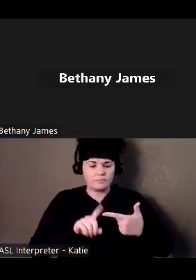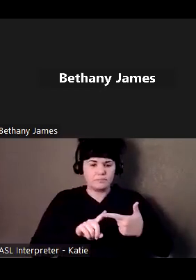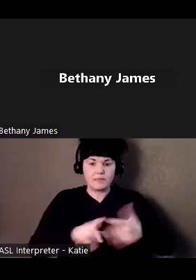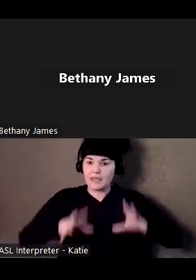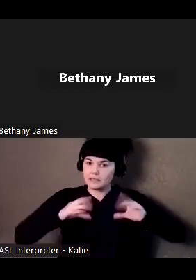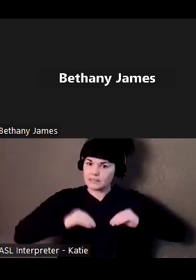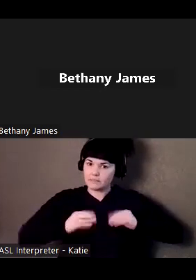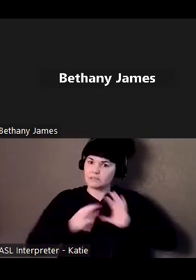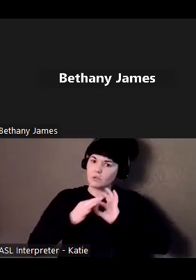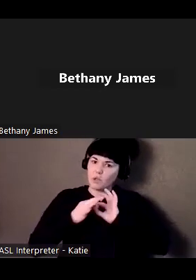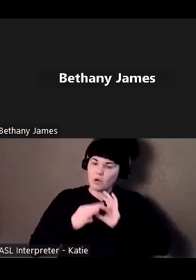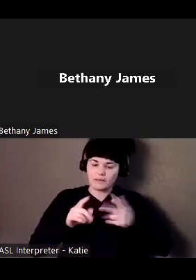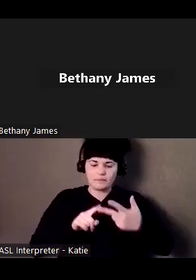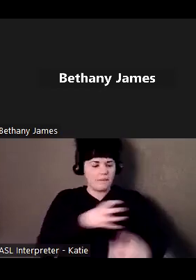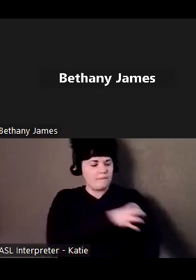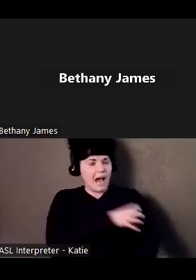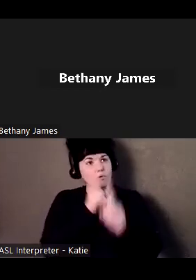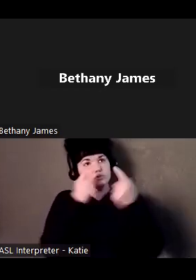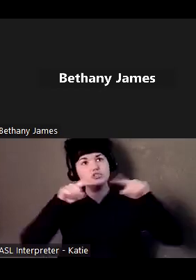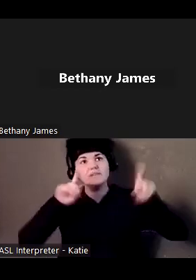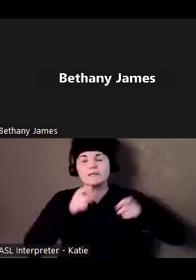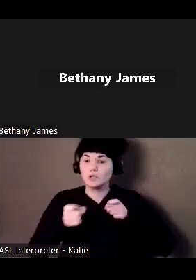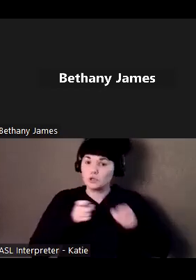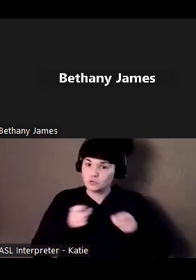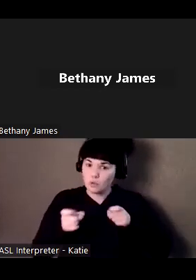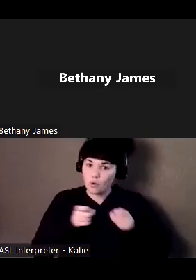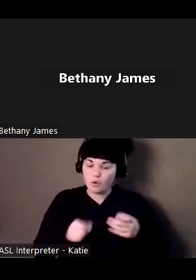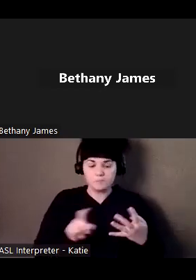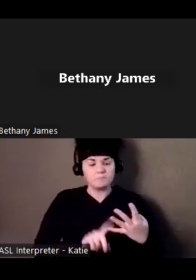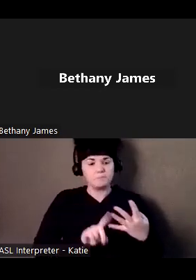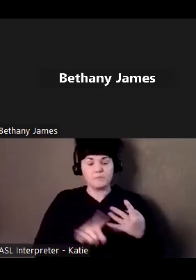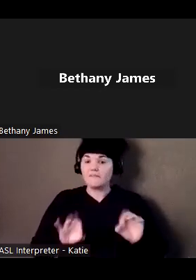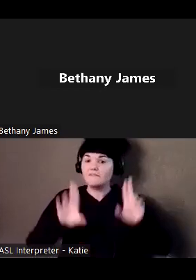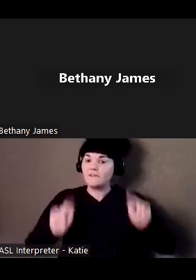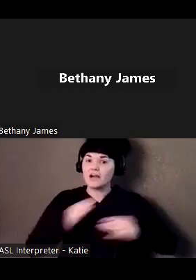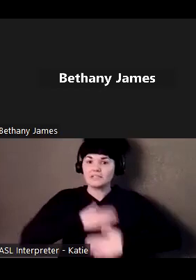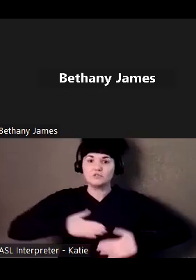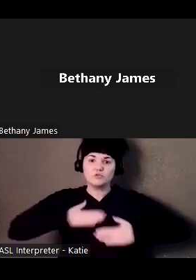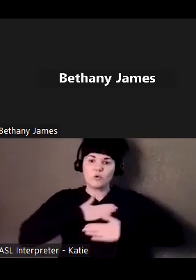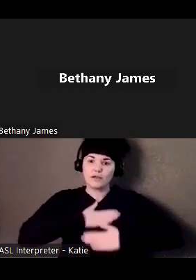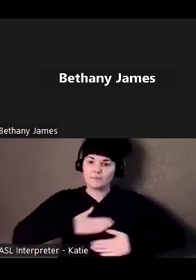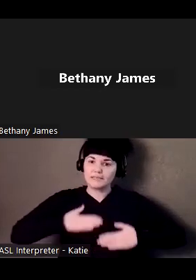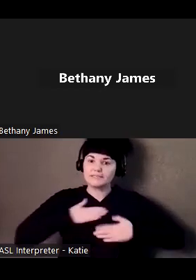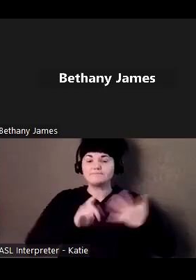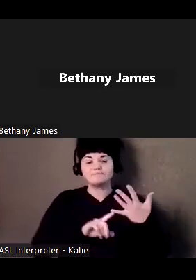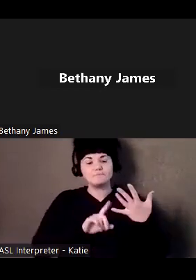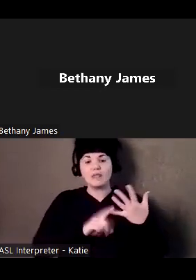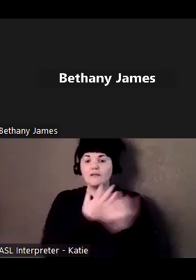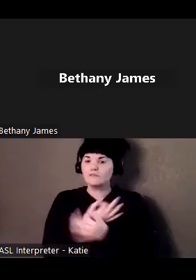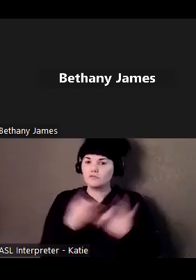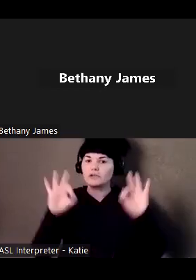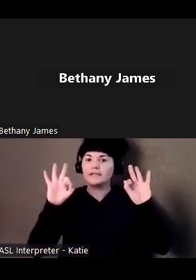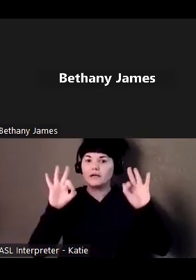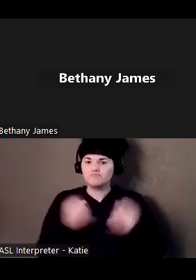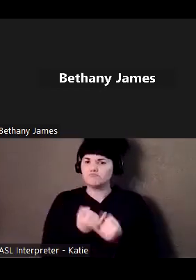and achievement or control, fun and enjoyment, and freedom and independence. And the idea here